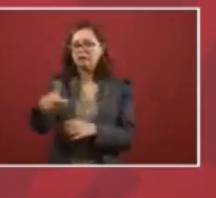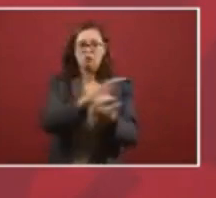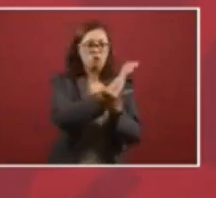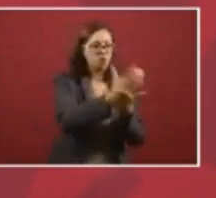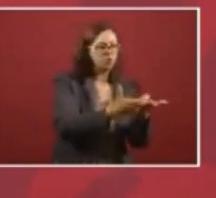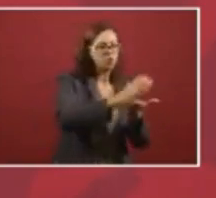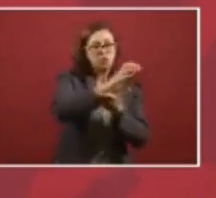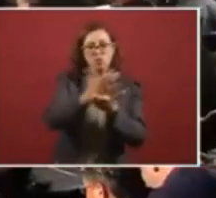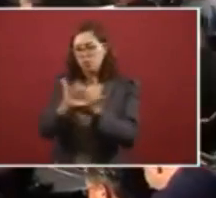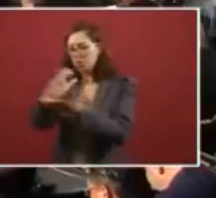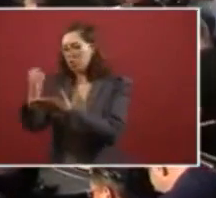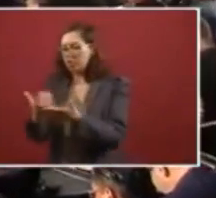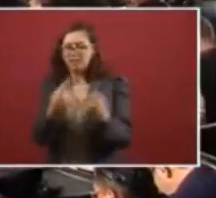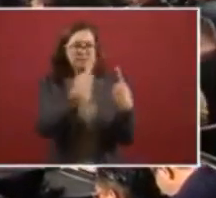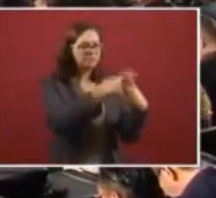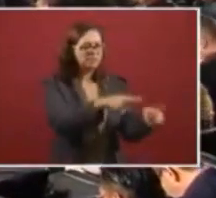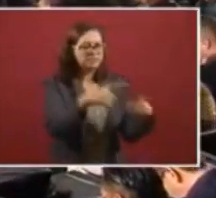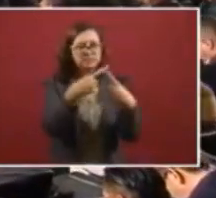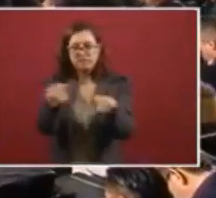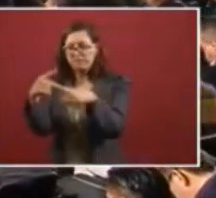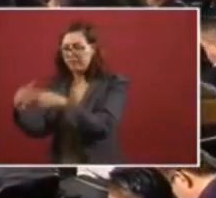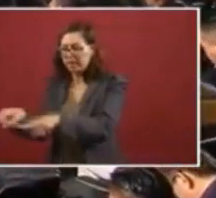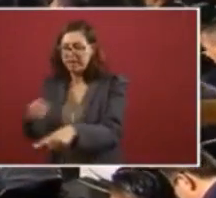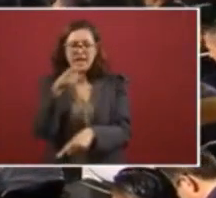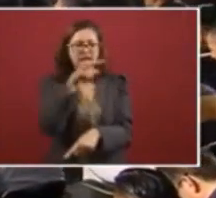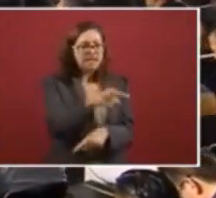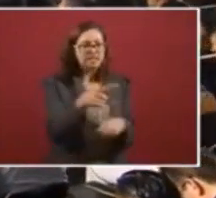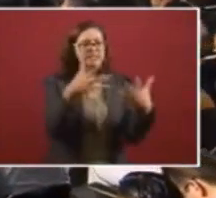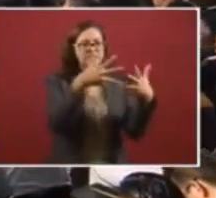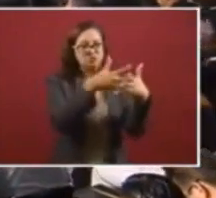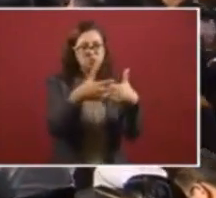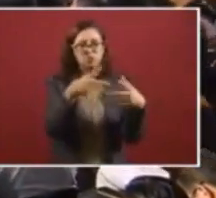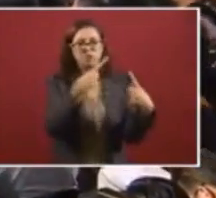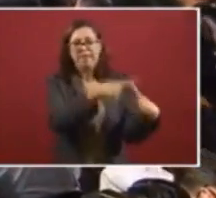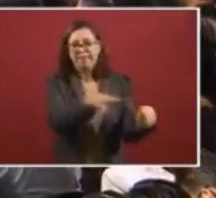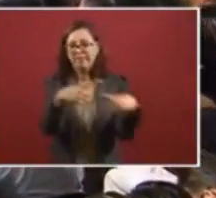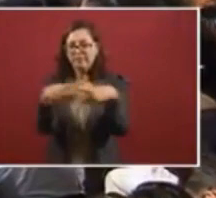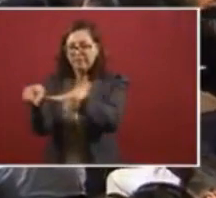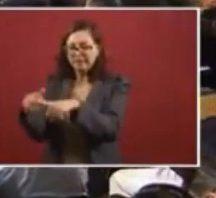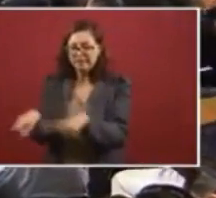conditions, structural and capital. And